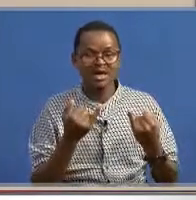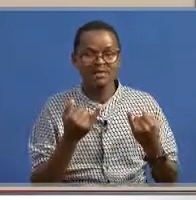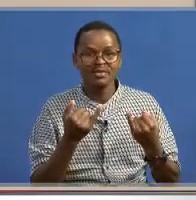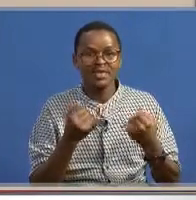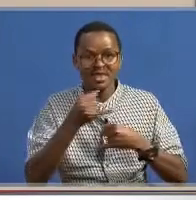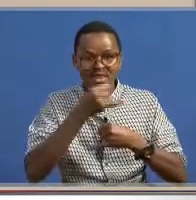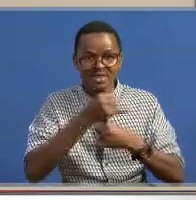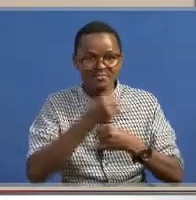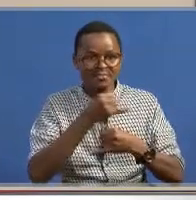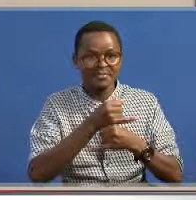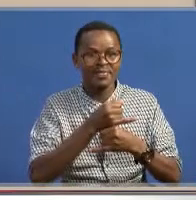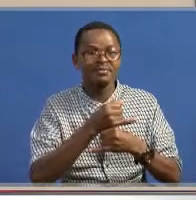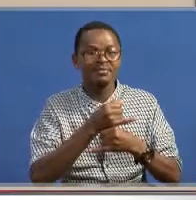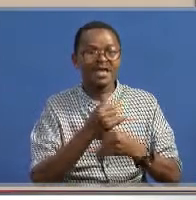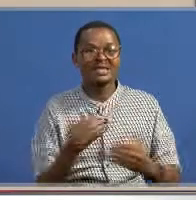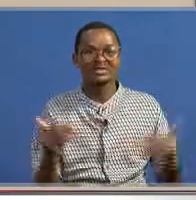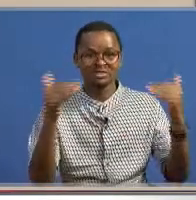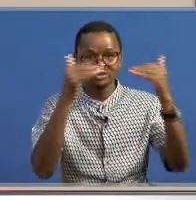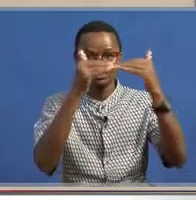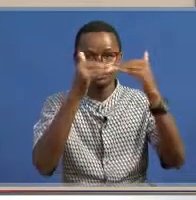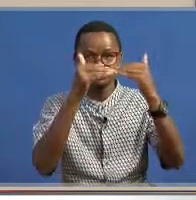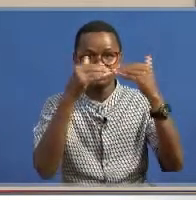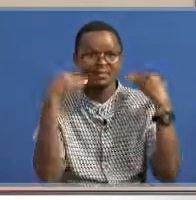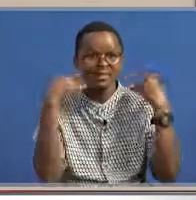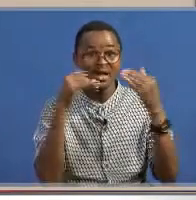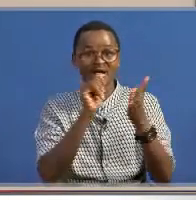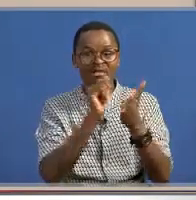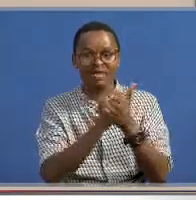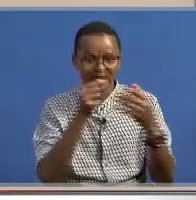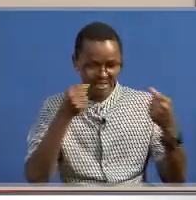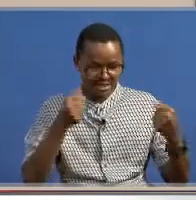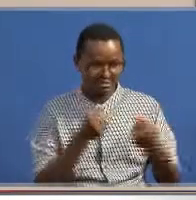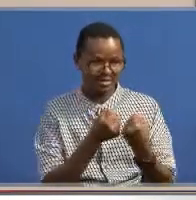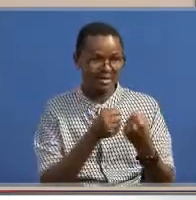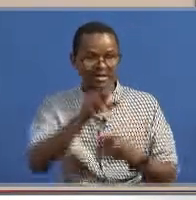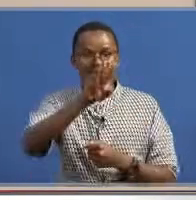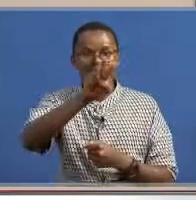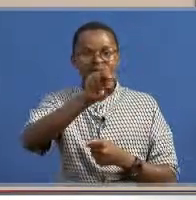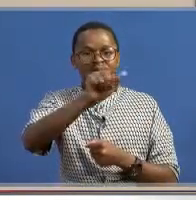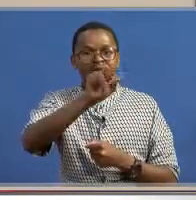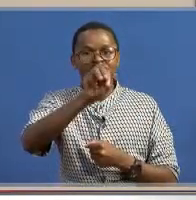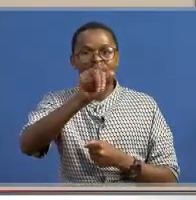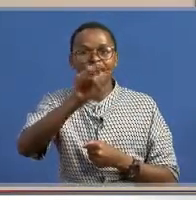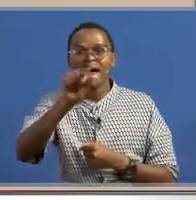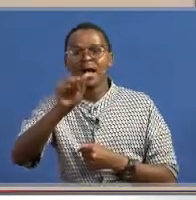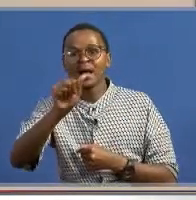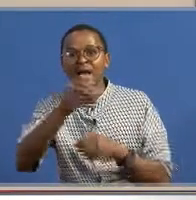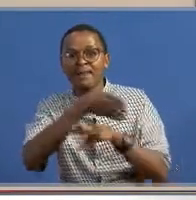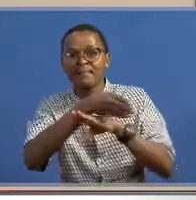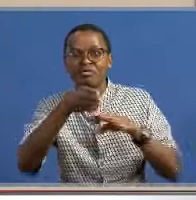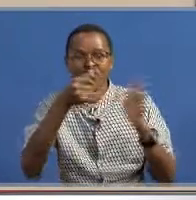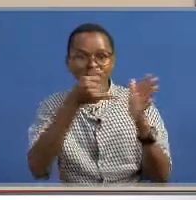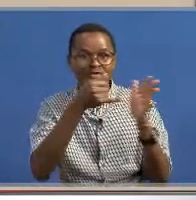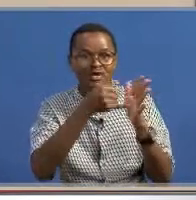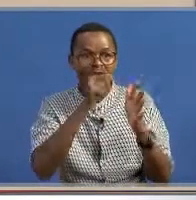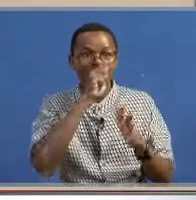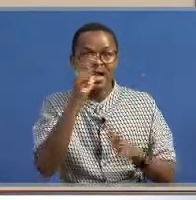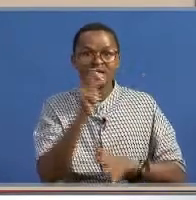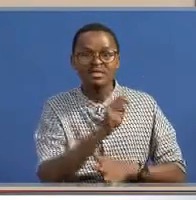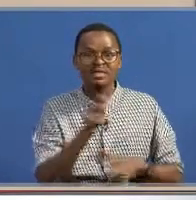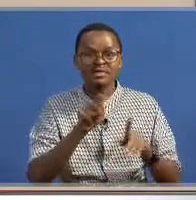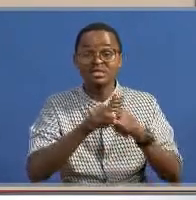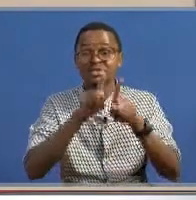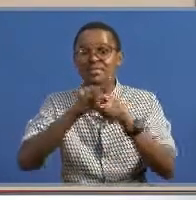an international simulation exercise which is taking place at Namanga border. And this involves Tanzania